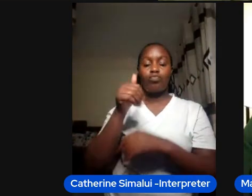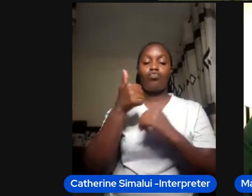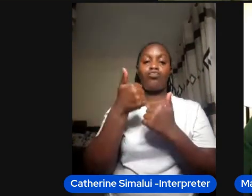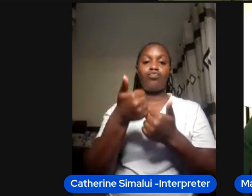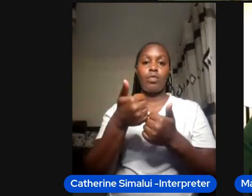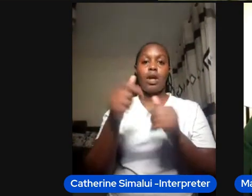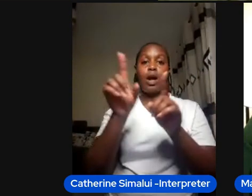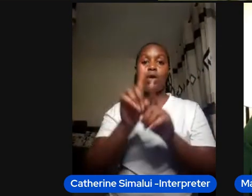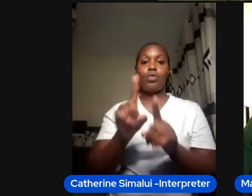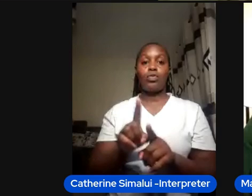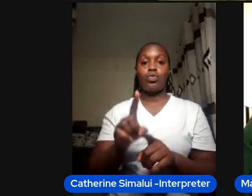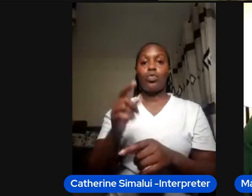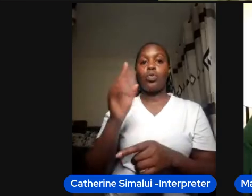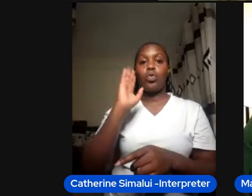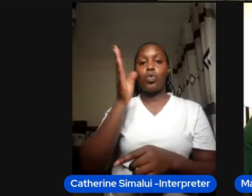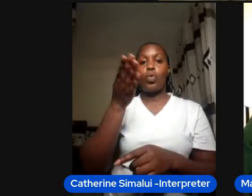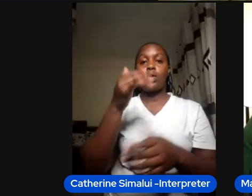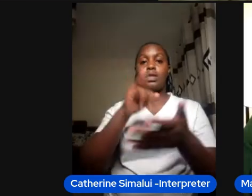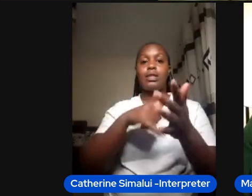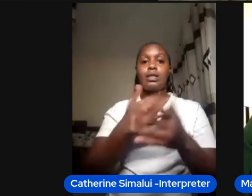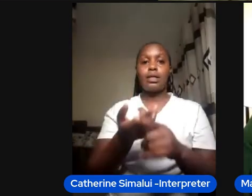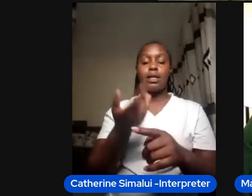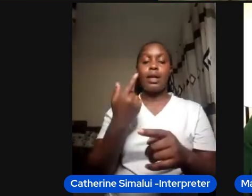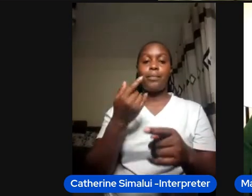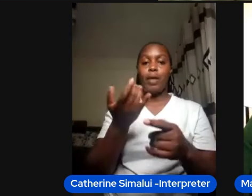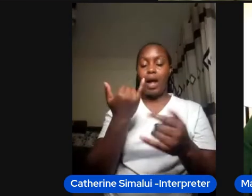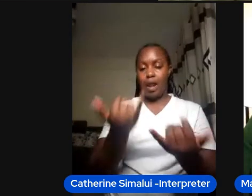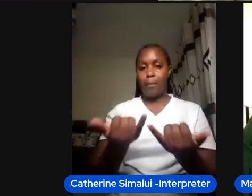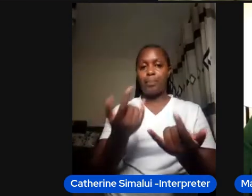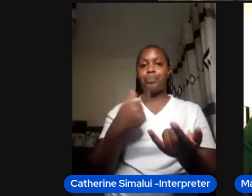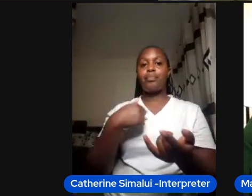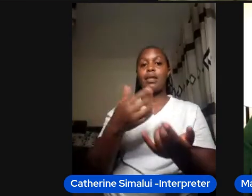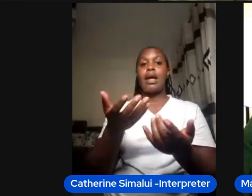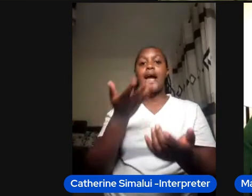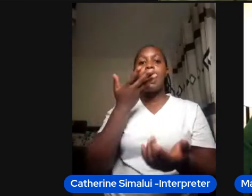to the question that has been asked,